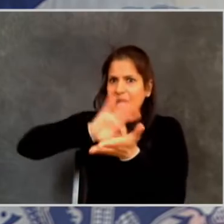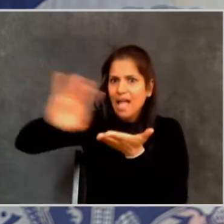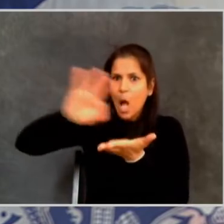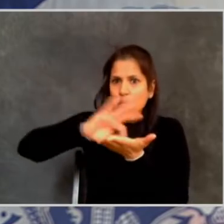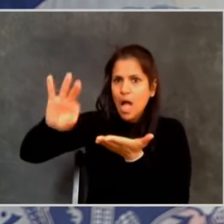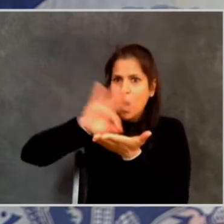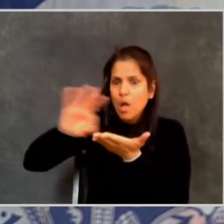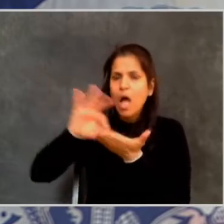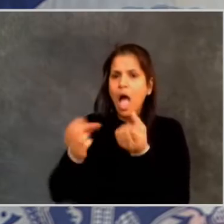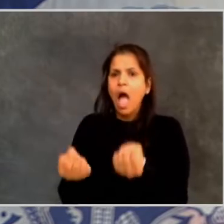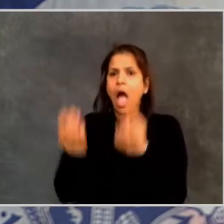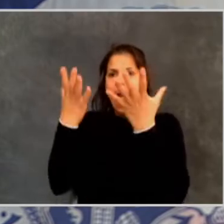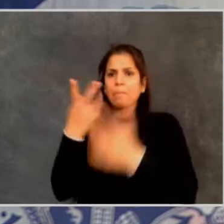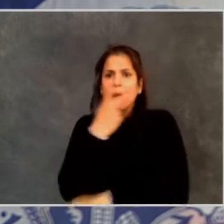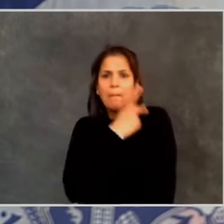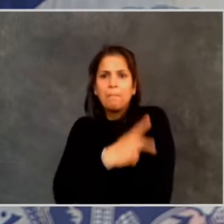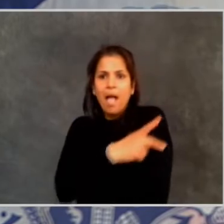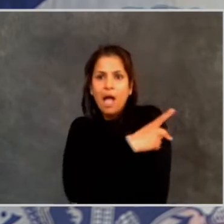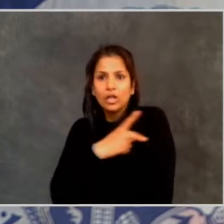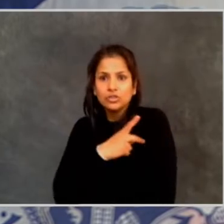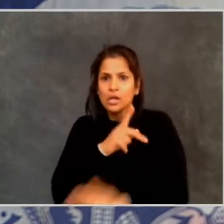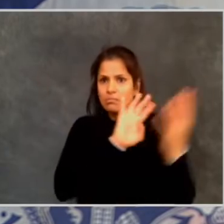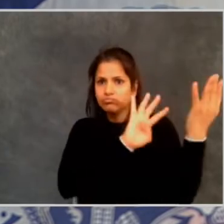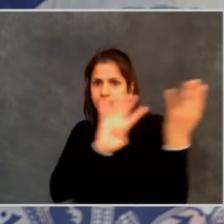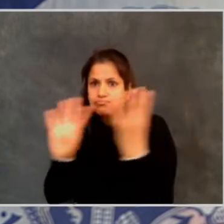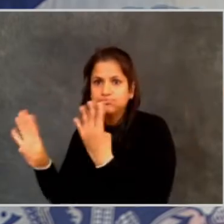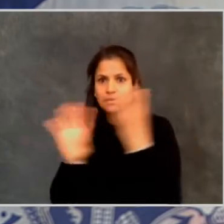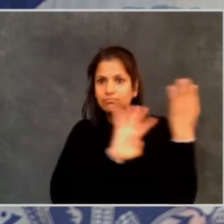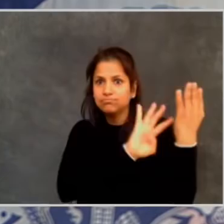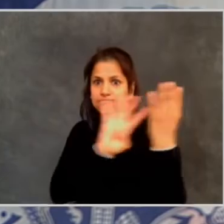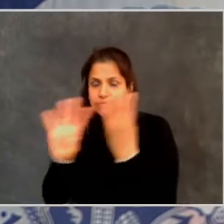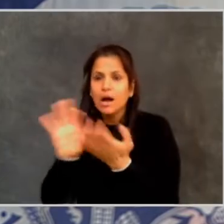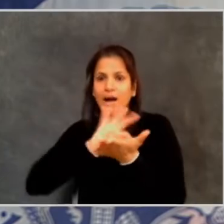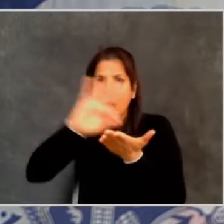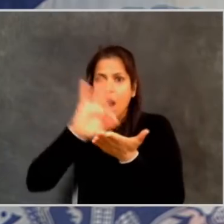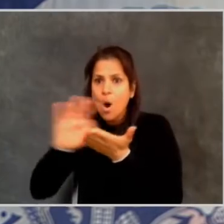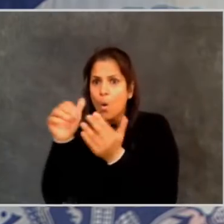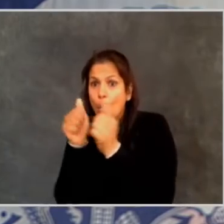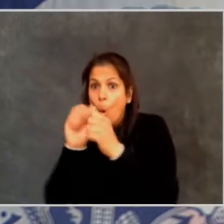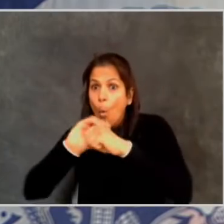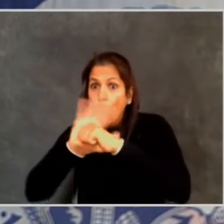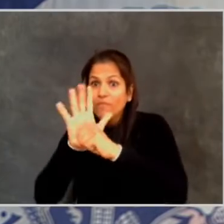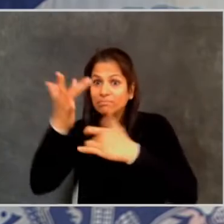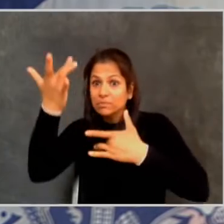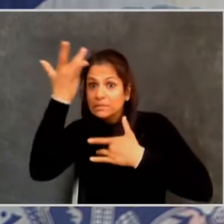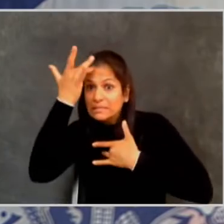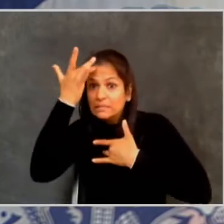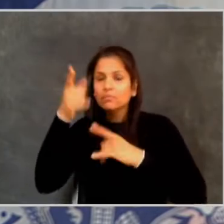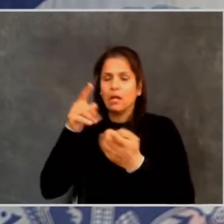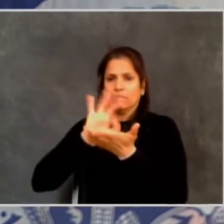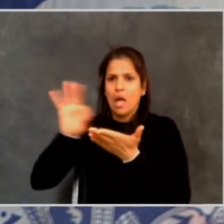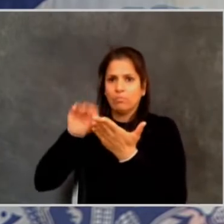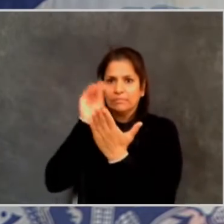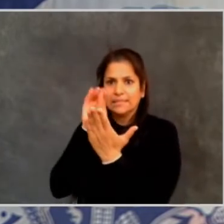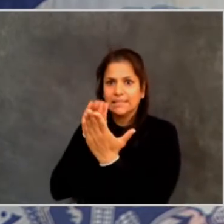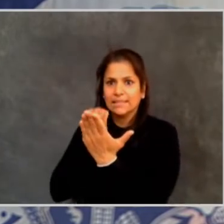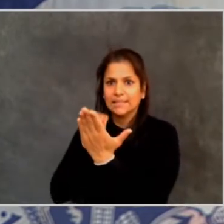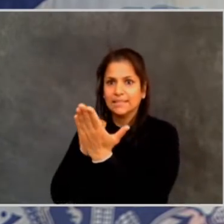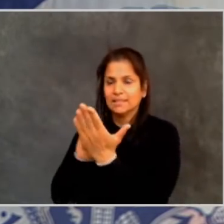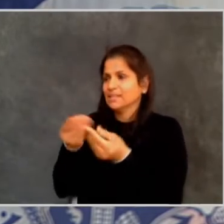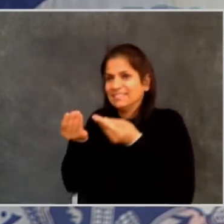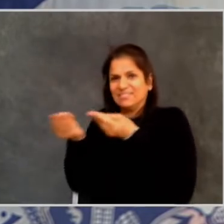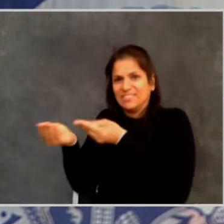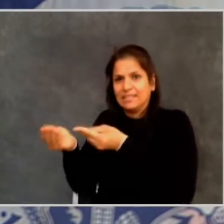is right to say that for a period of time, we were seeing a constant increase. We're not seeing that now. I'm not clear yet if we're in